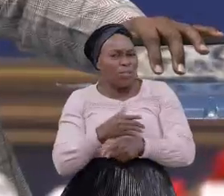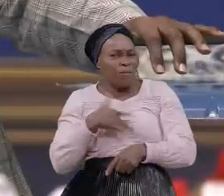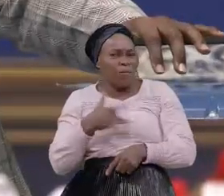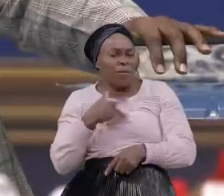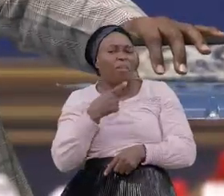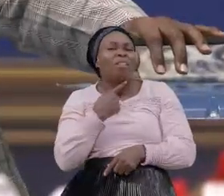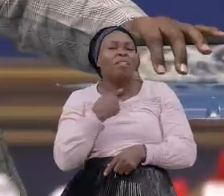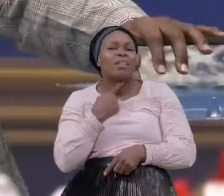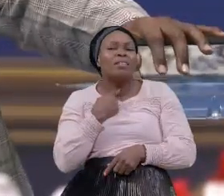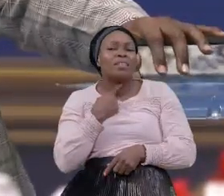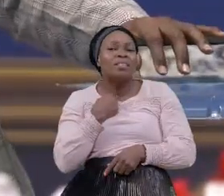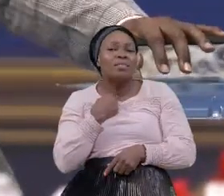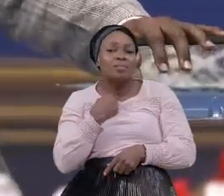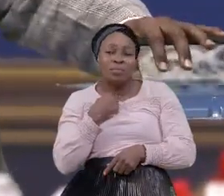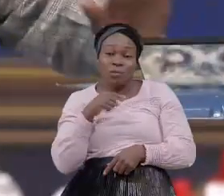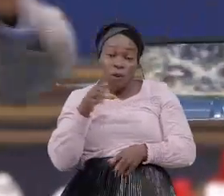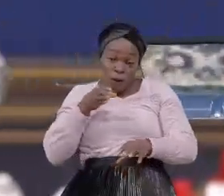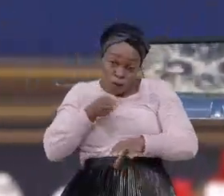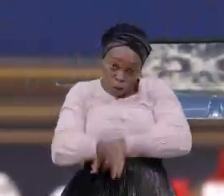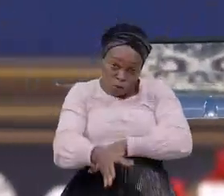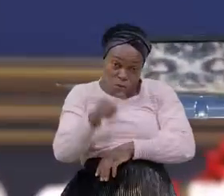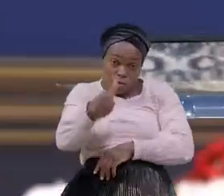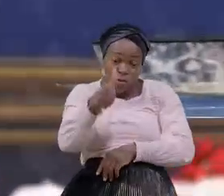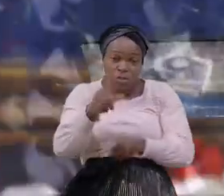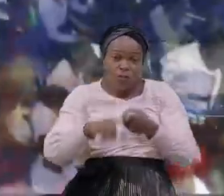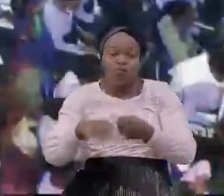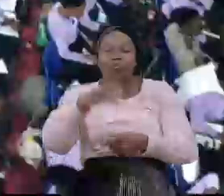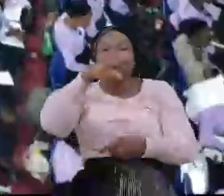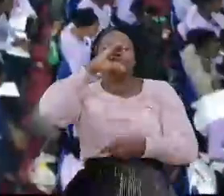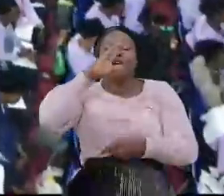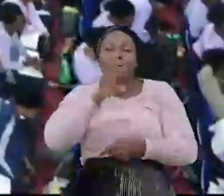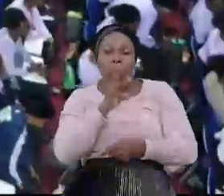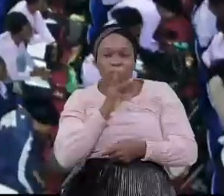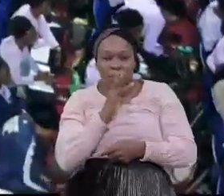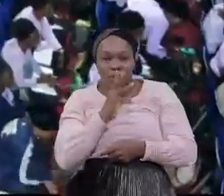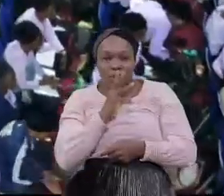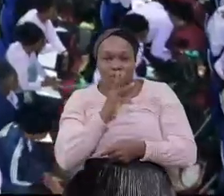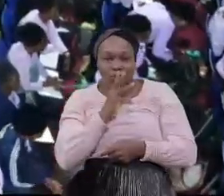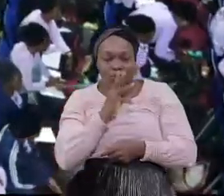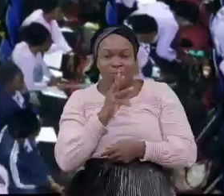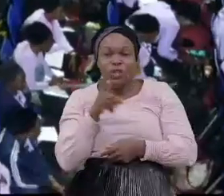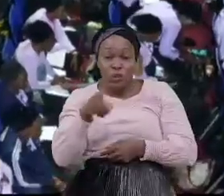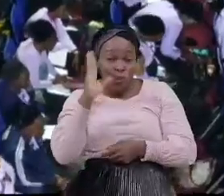yourself to drink the water. You will drink water. And so the Lord